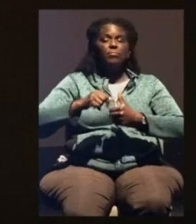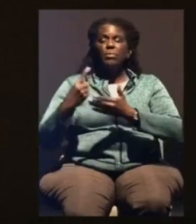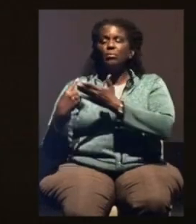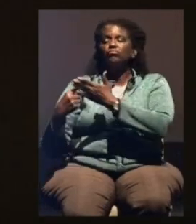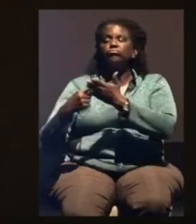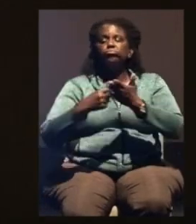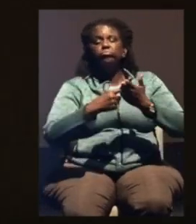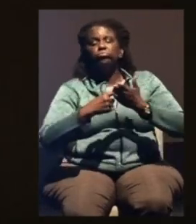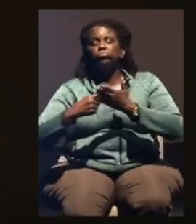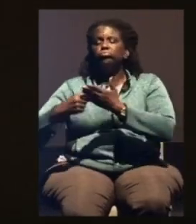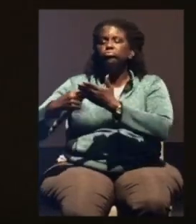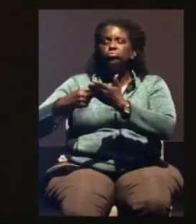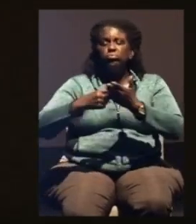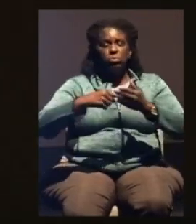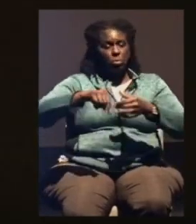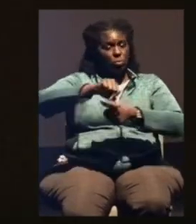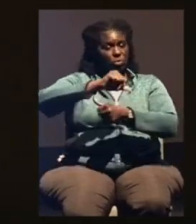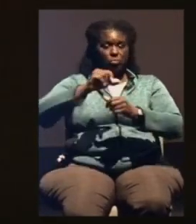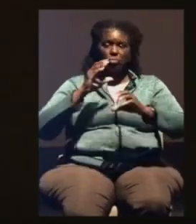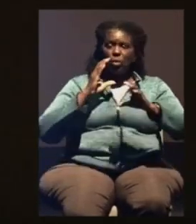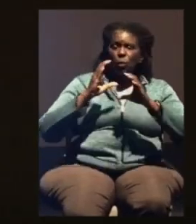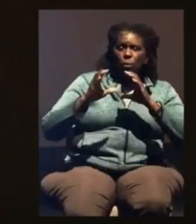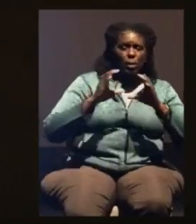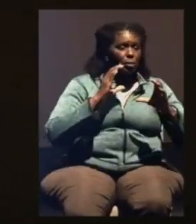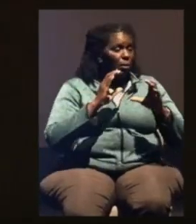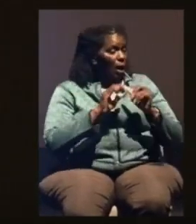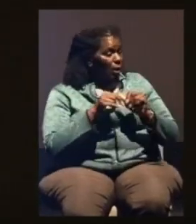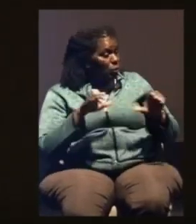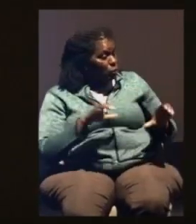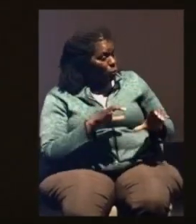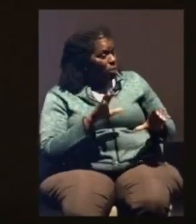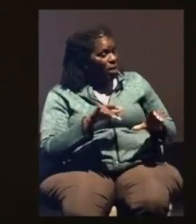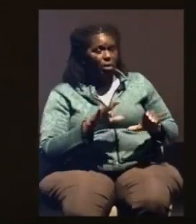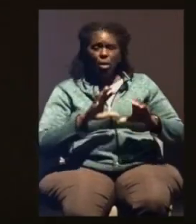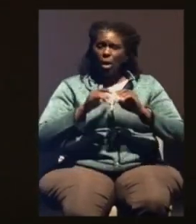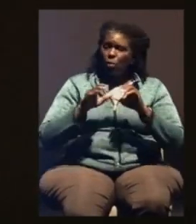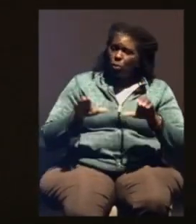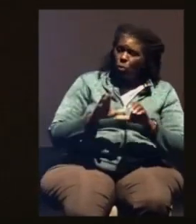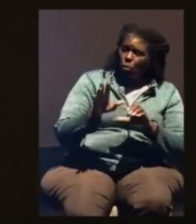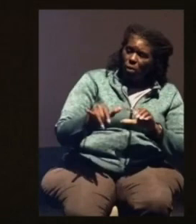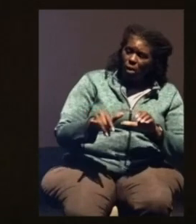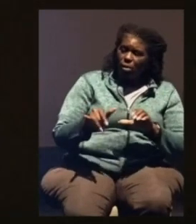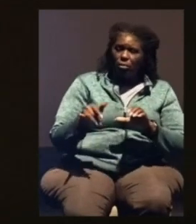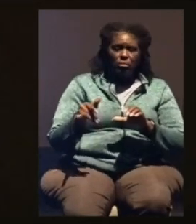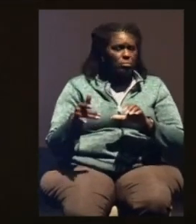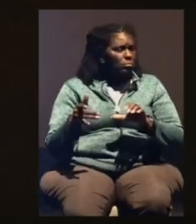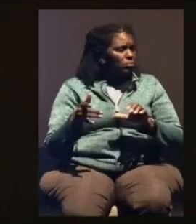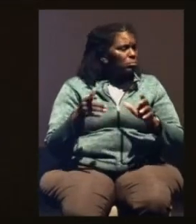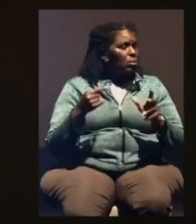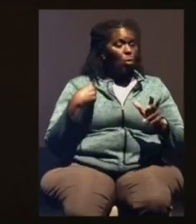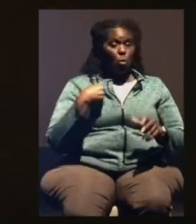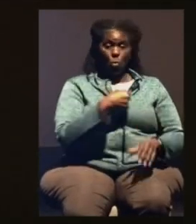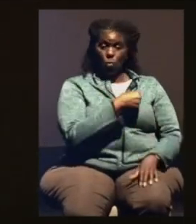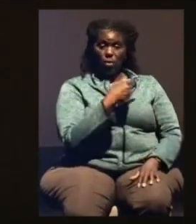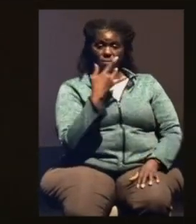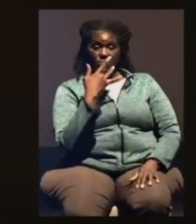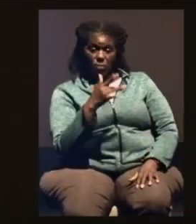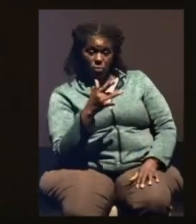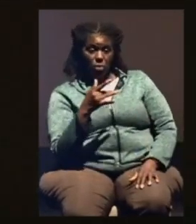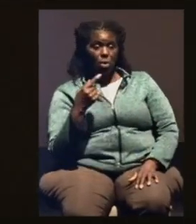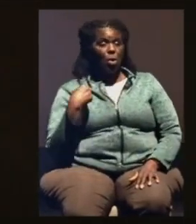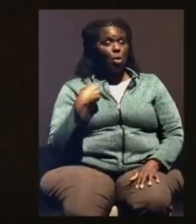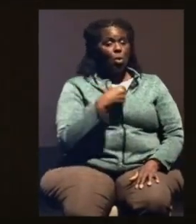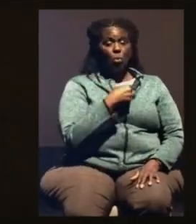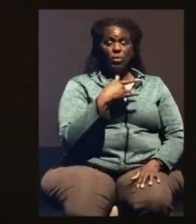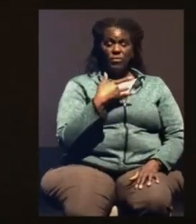other and talk and communicate on how are you getting out into the community. And we're fortunate, I think, that we feel very supported by